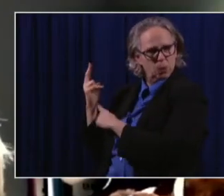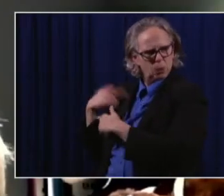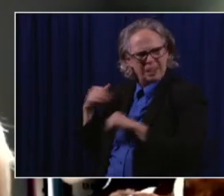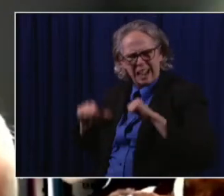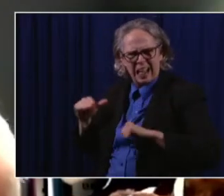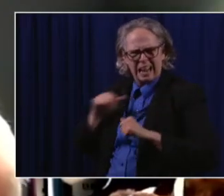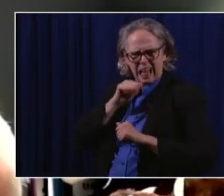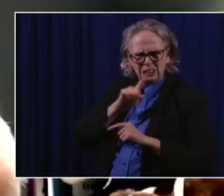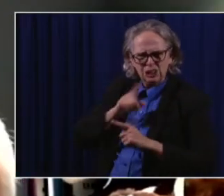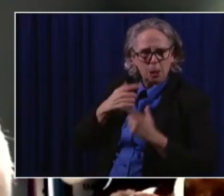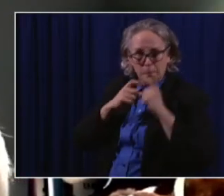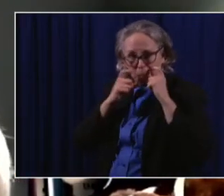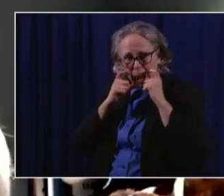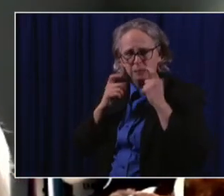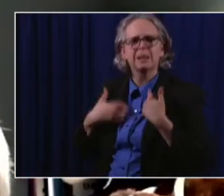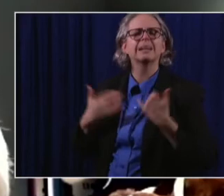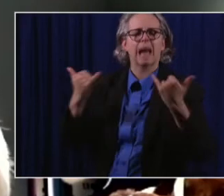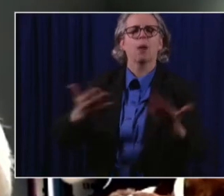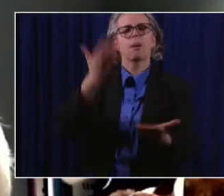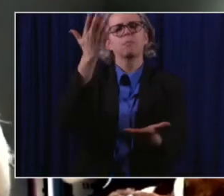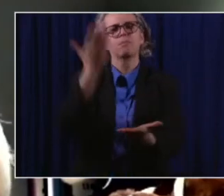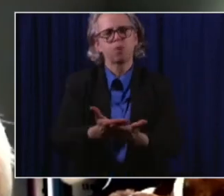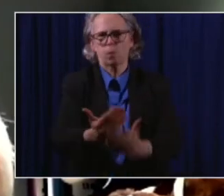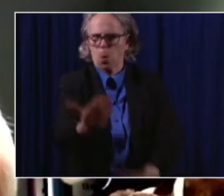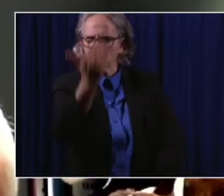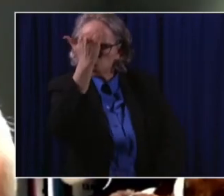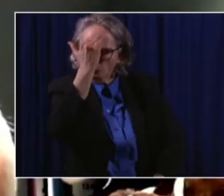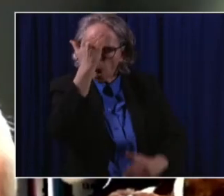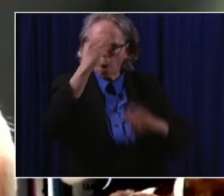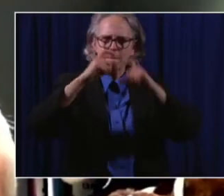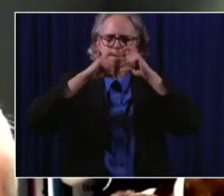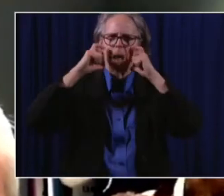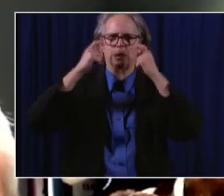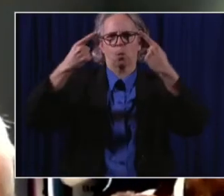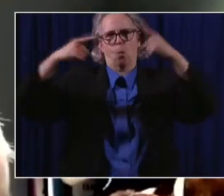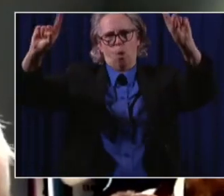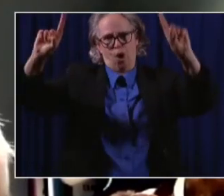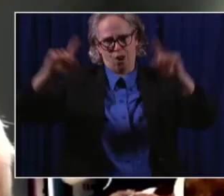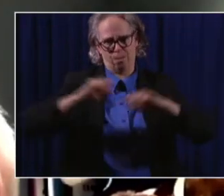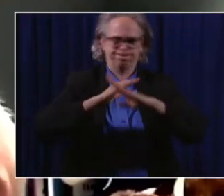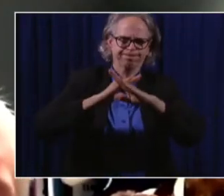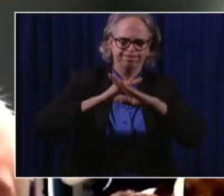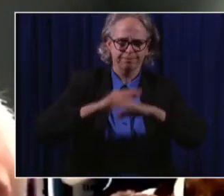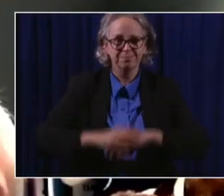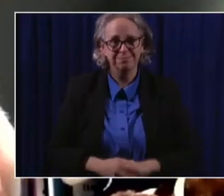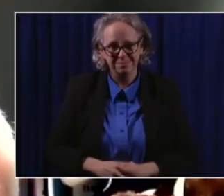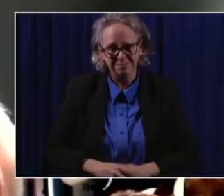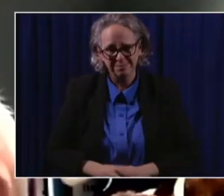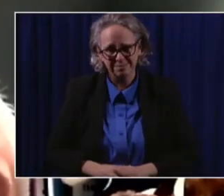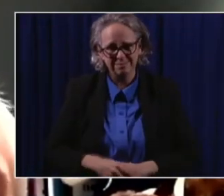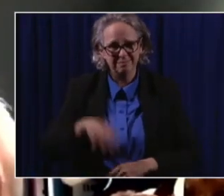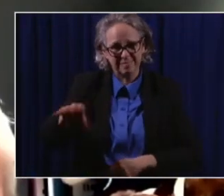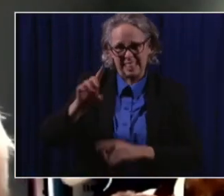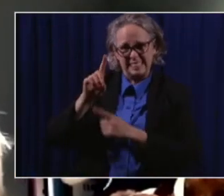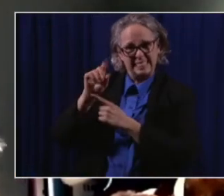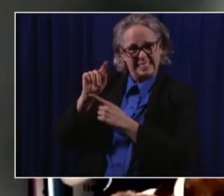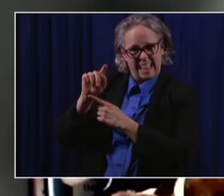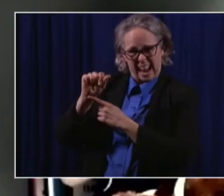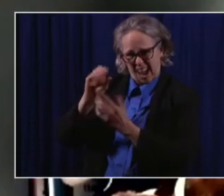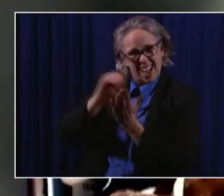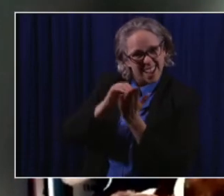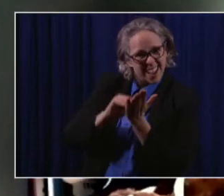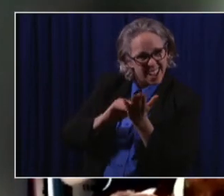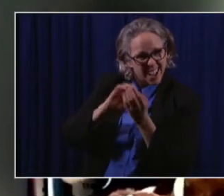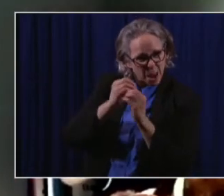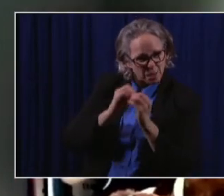big deal. We actually look at the data a little different than you, because the strength point to us is the hospitalization